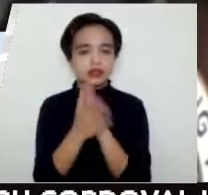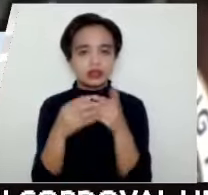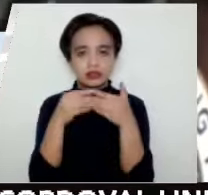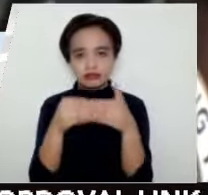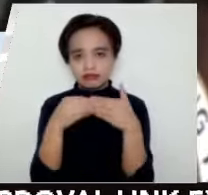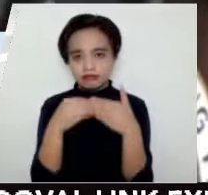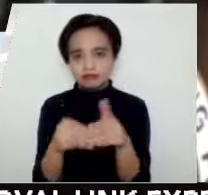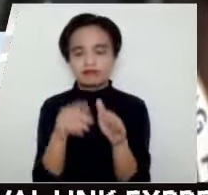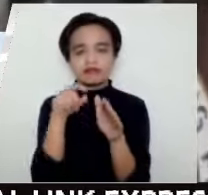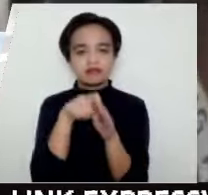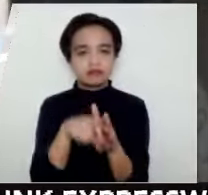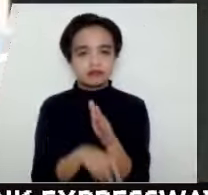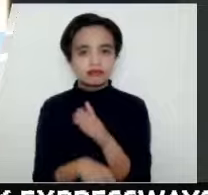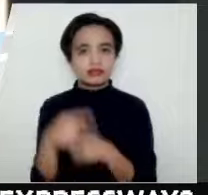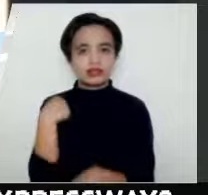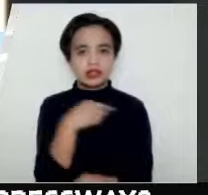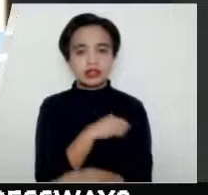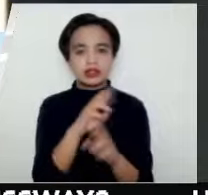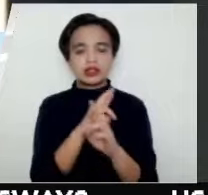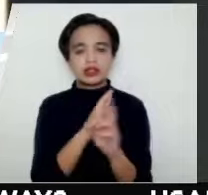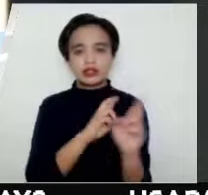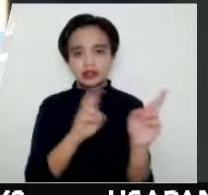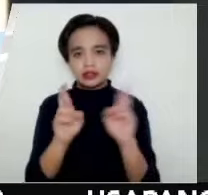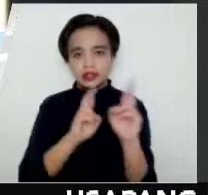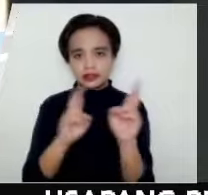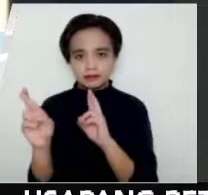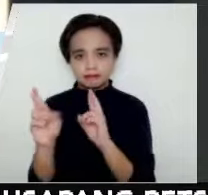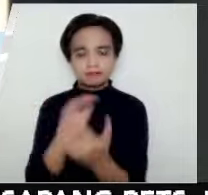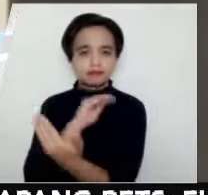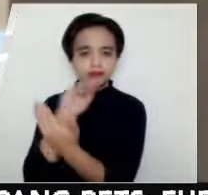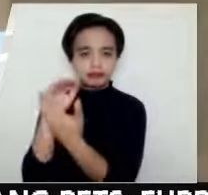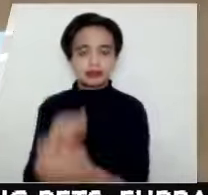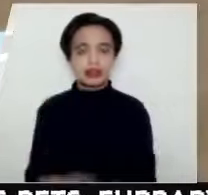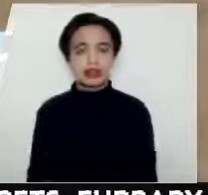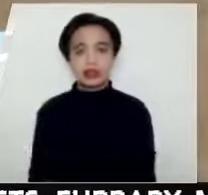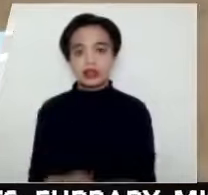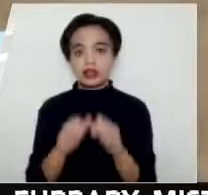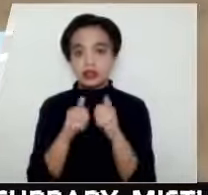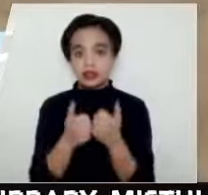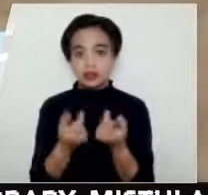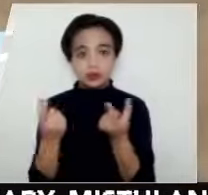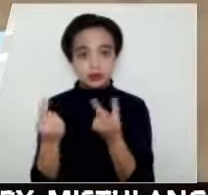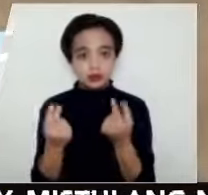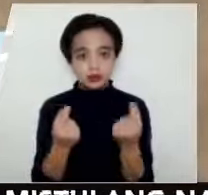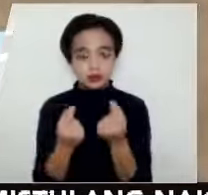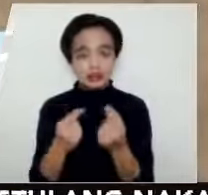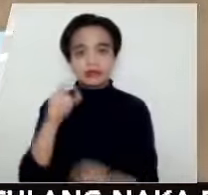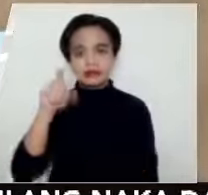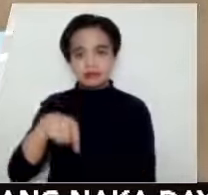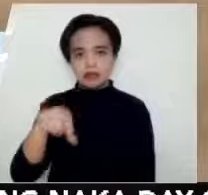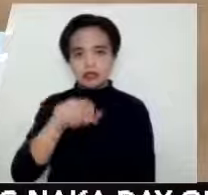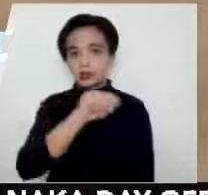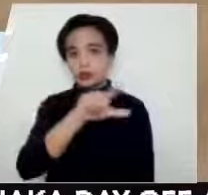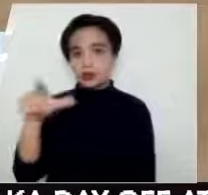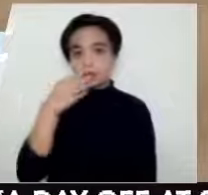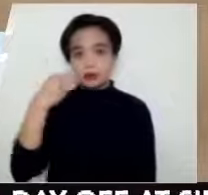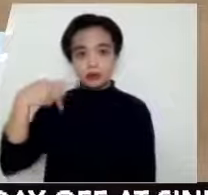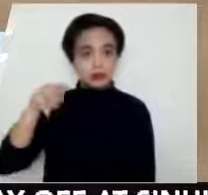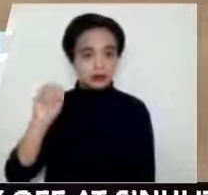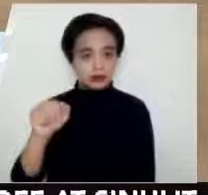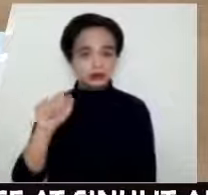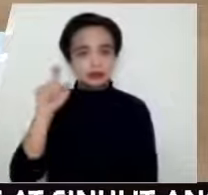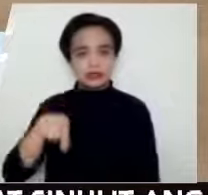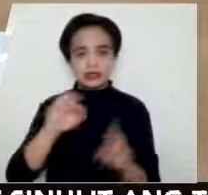in repelling such things. Para daw may sakatuparan yan, kailangang maging handa ng mga kadete. Iniutos niya sa Department of